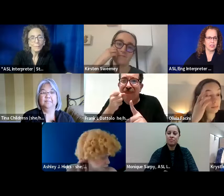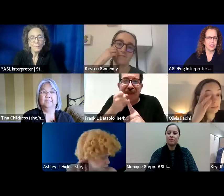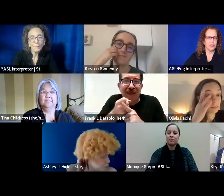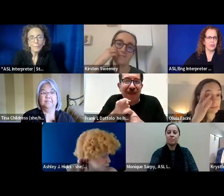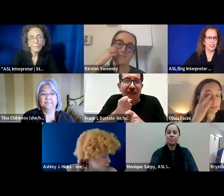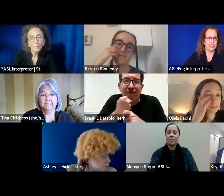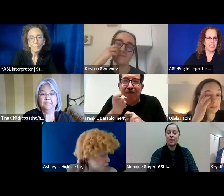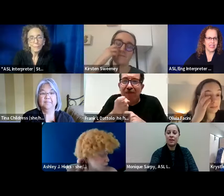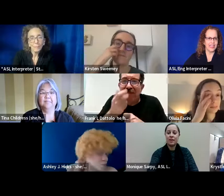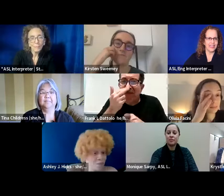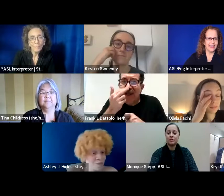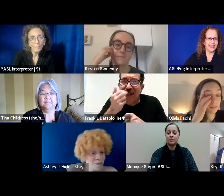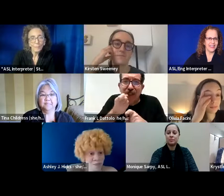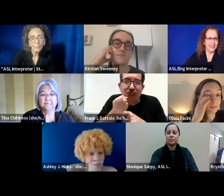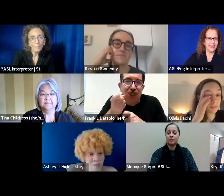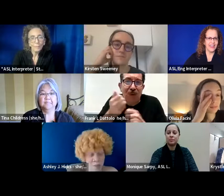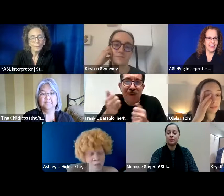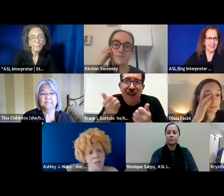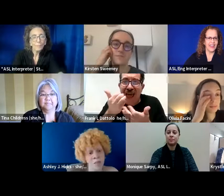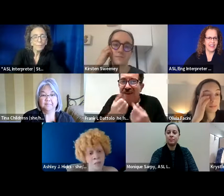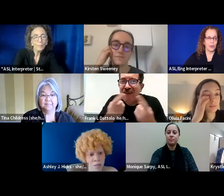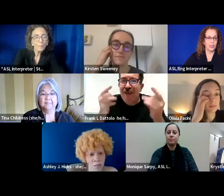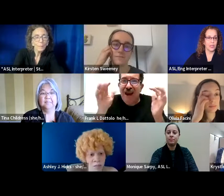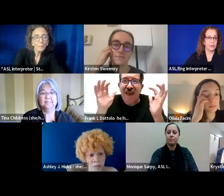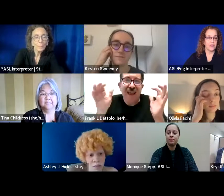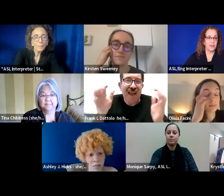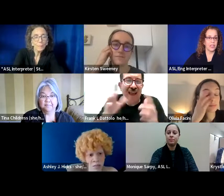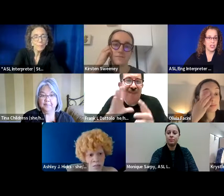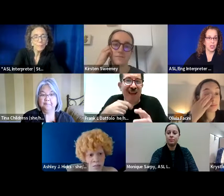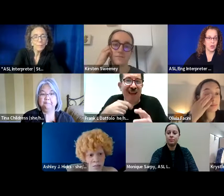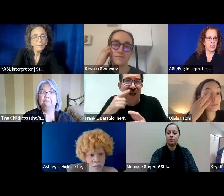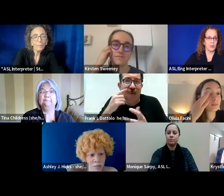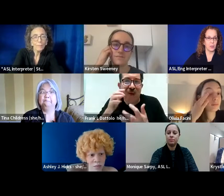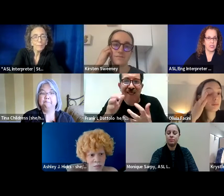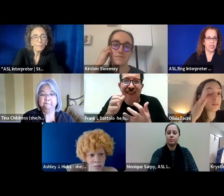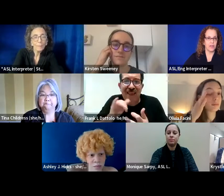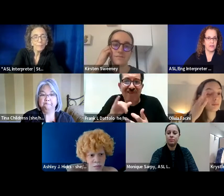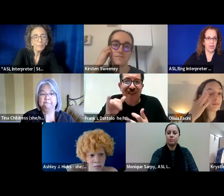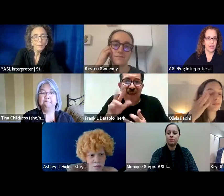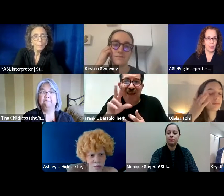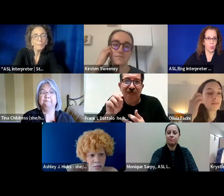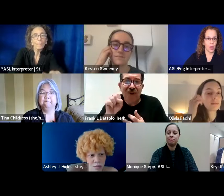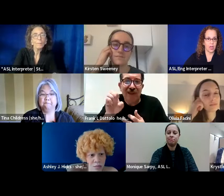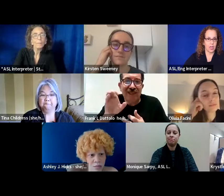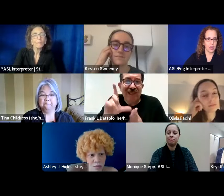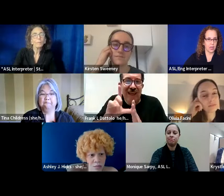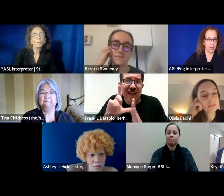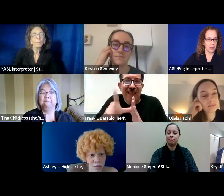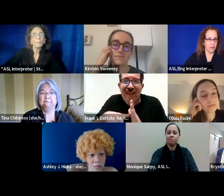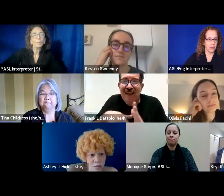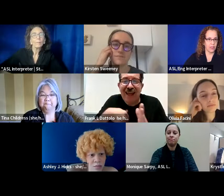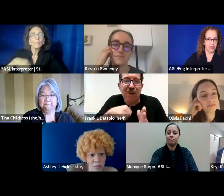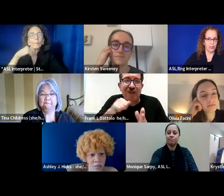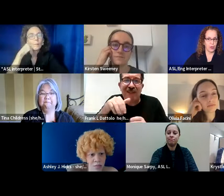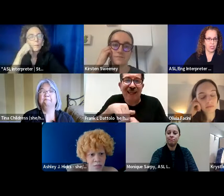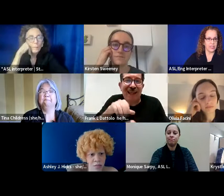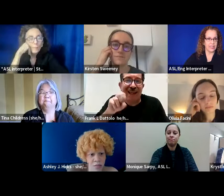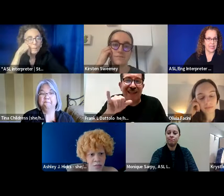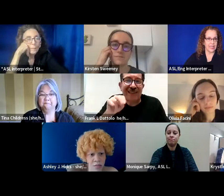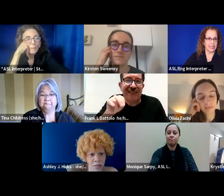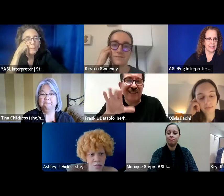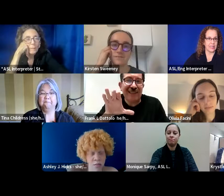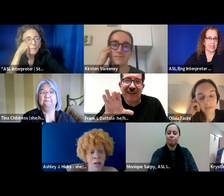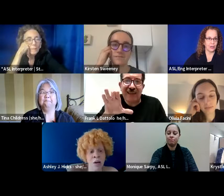There was a huge delay. There would be a funny joke and everyone's laughing, and I'm waiting